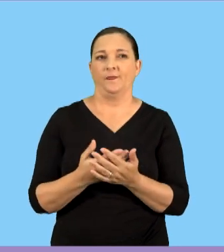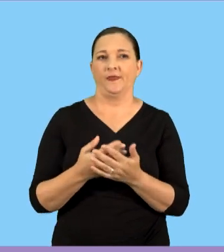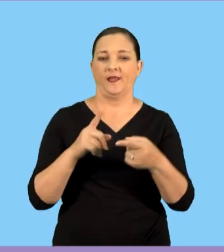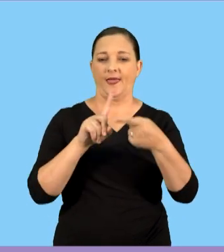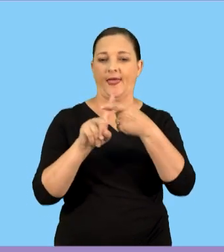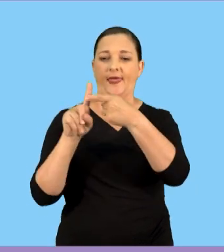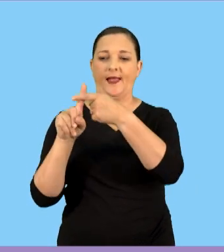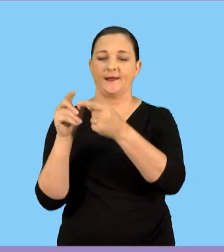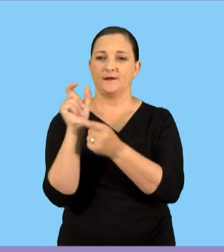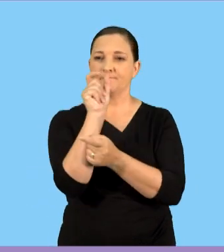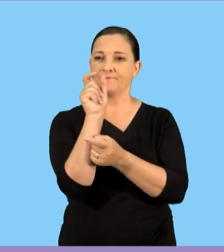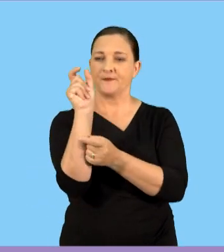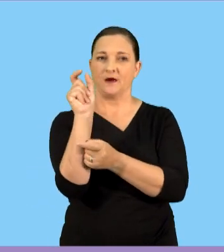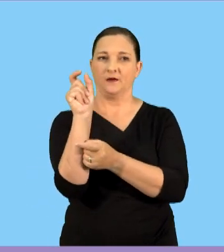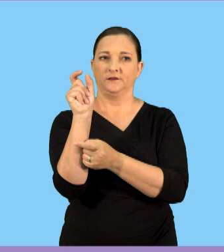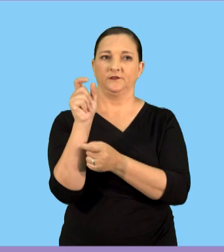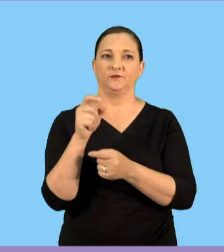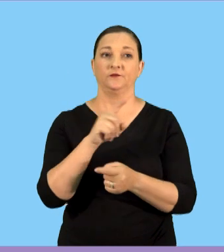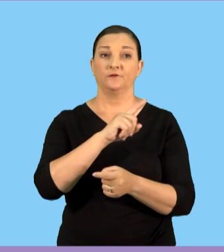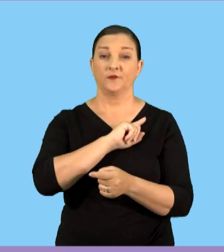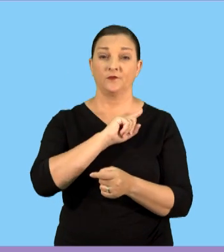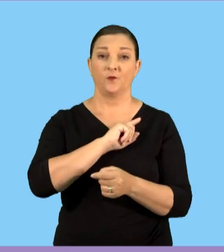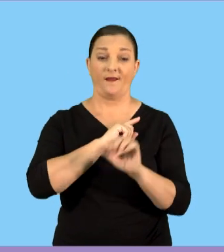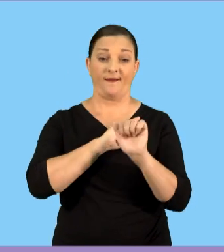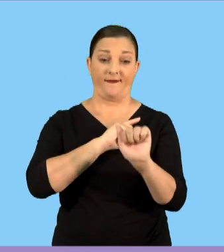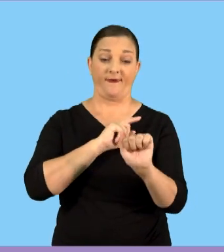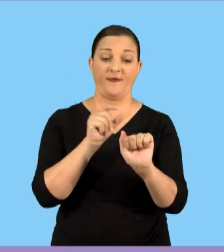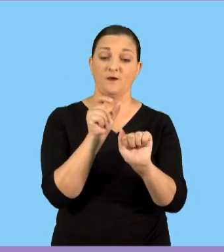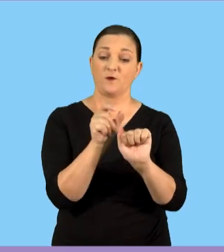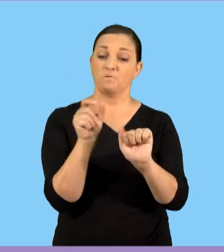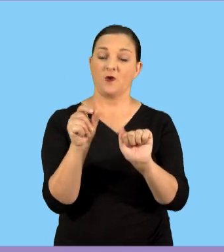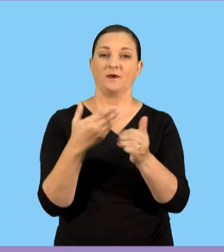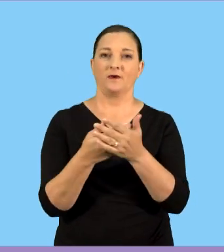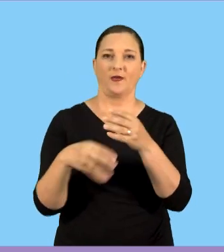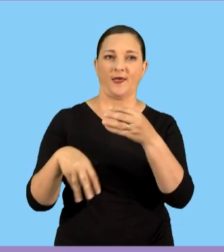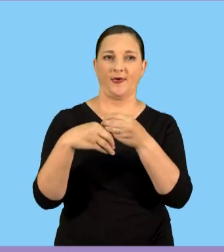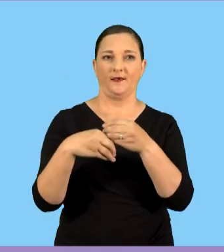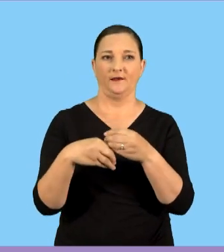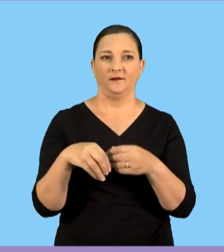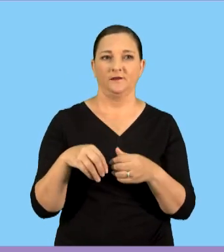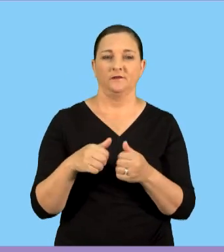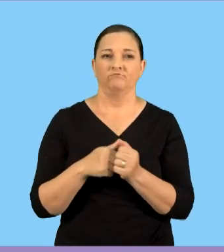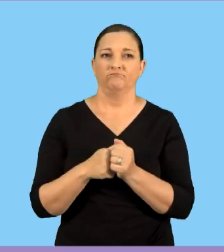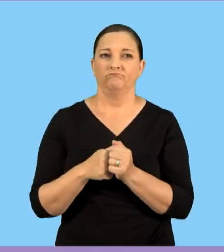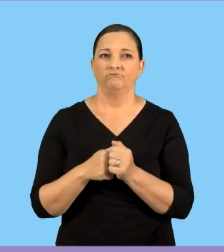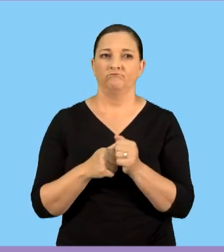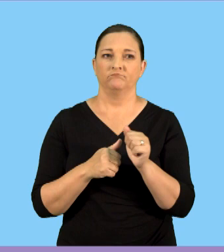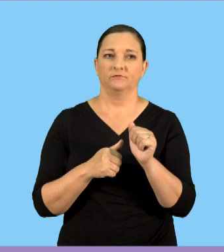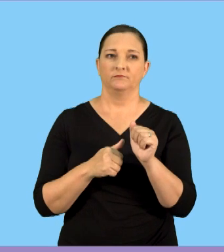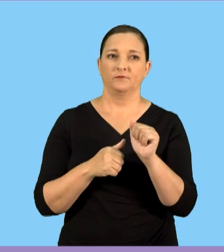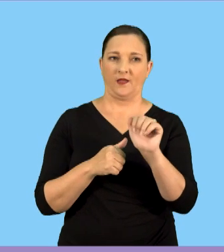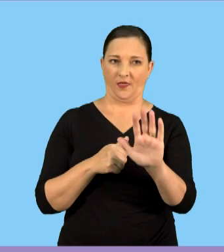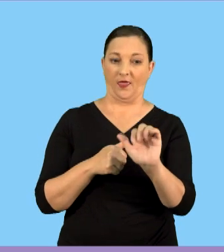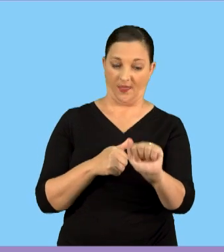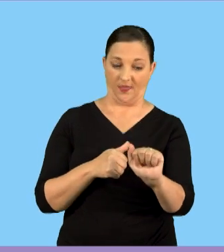to the exponents? I am going to add the exponents. That means that if we have a squared multiplied by